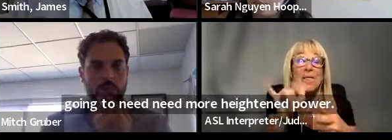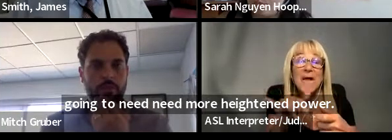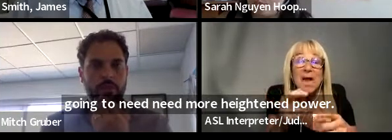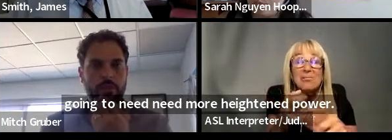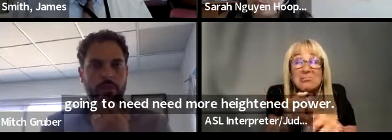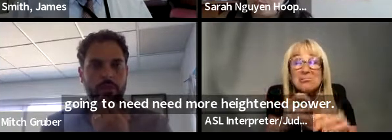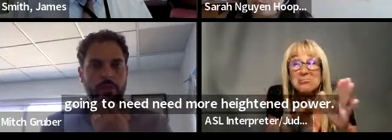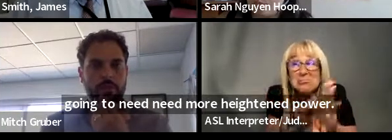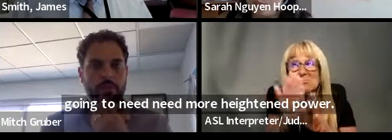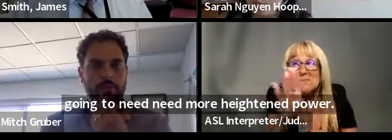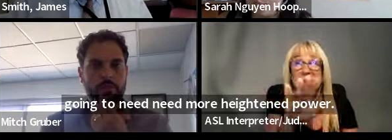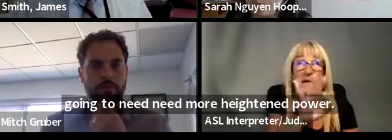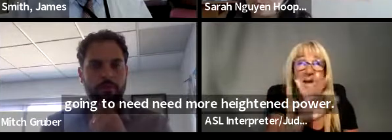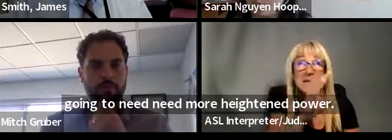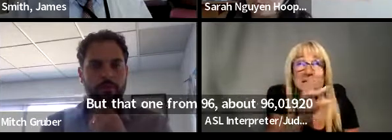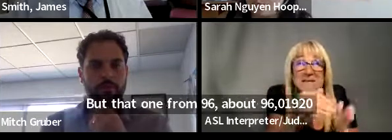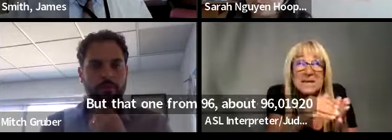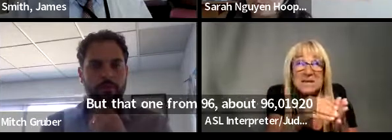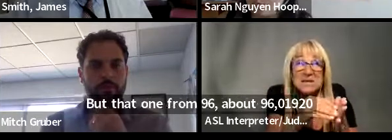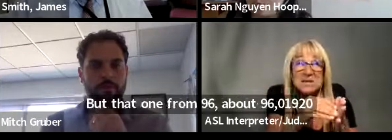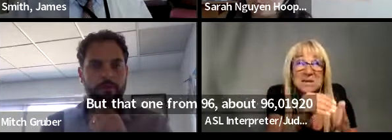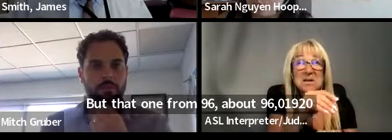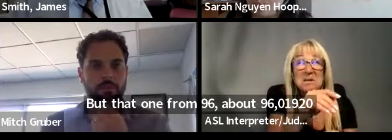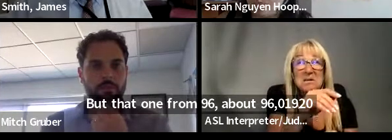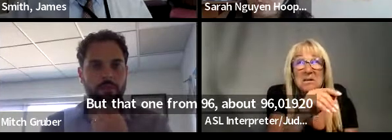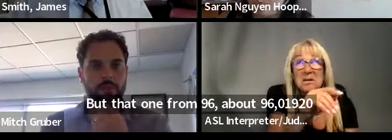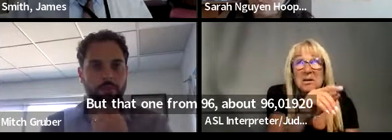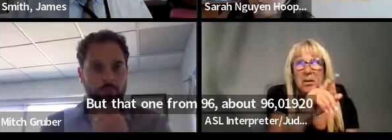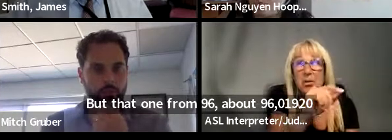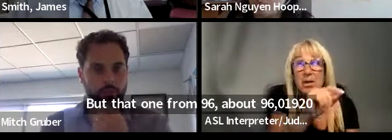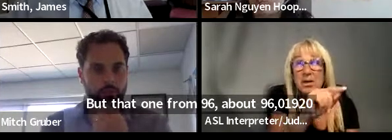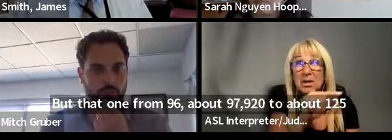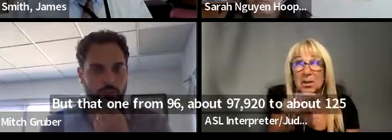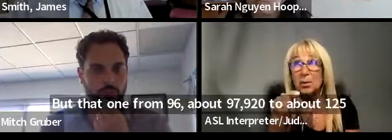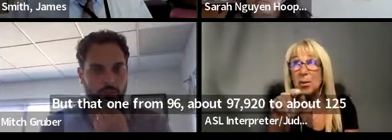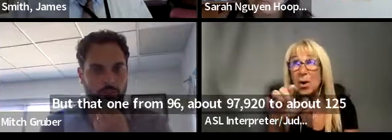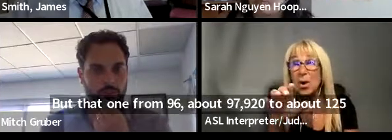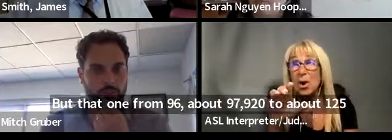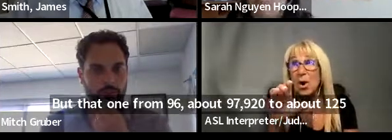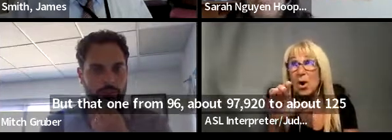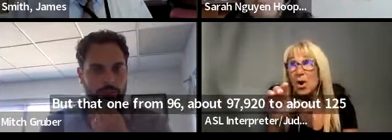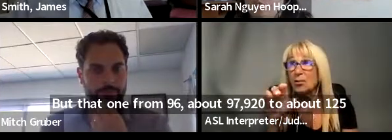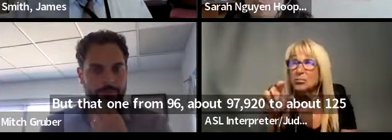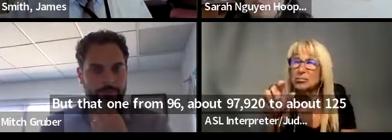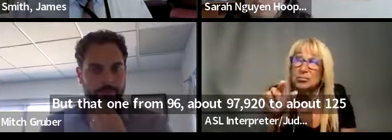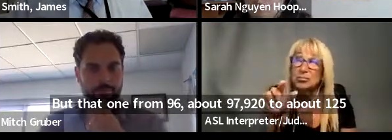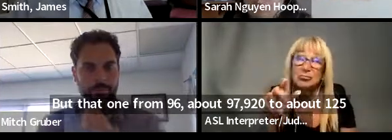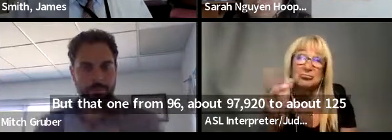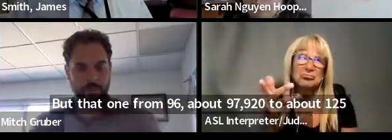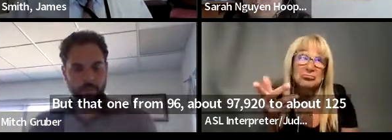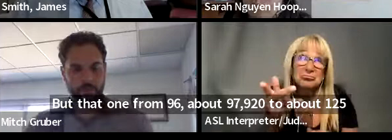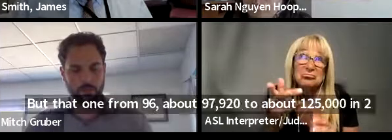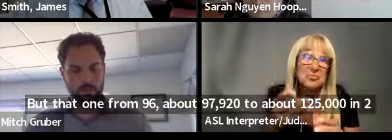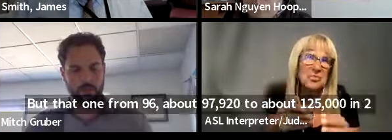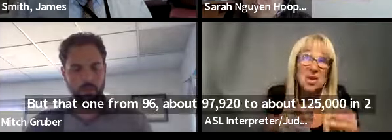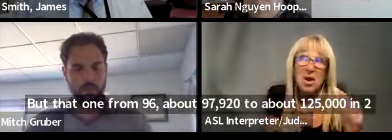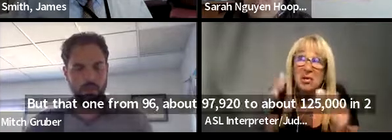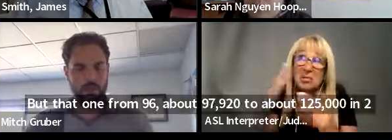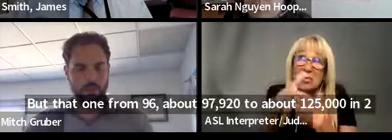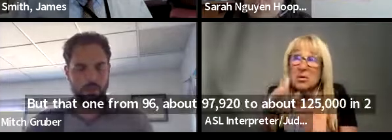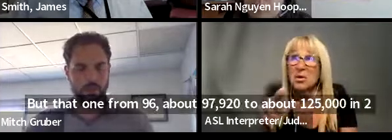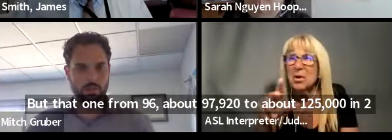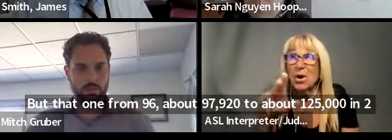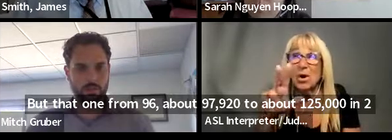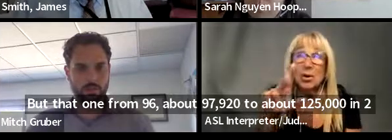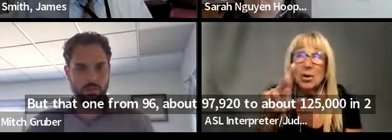96,000 in 1920 to about 125,000 in 2021, and then to about 210,000 in